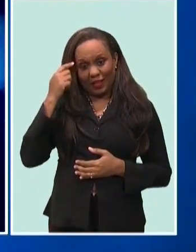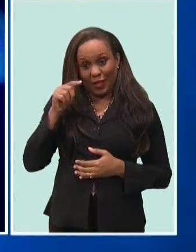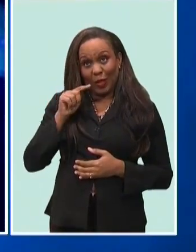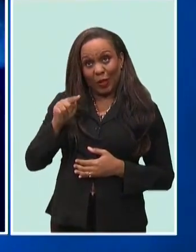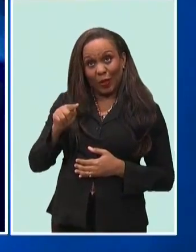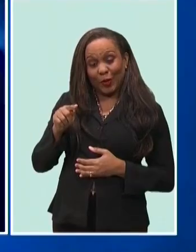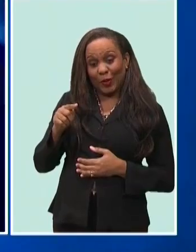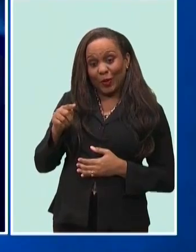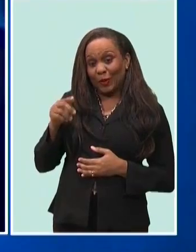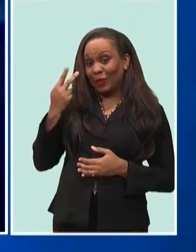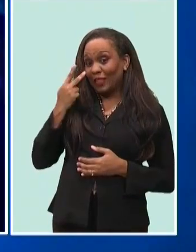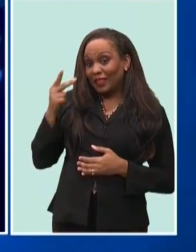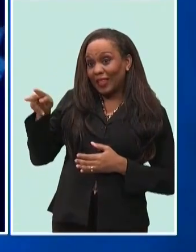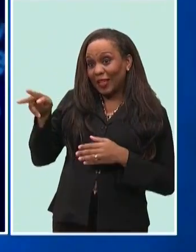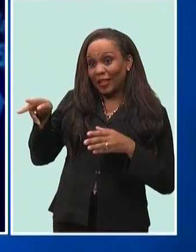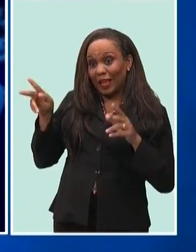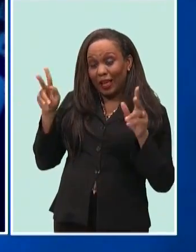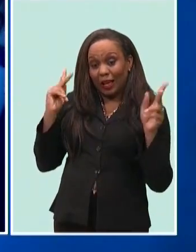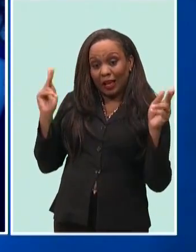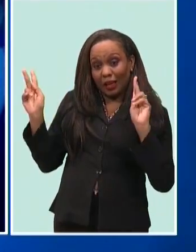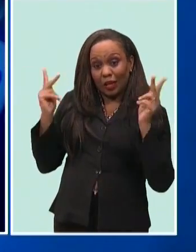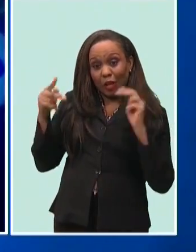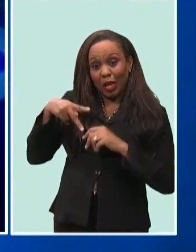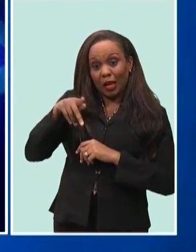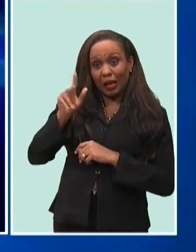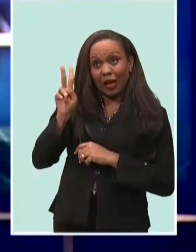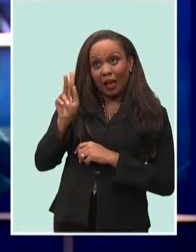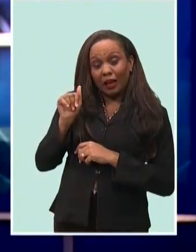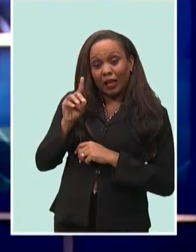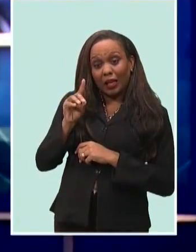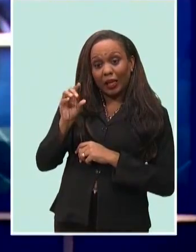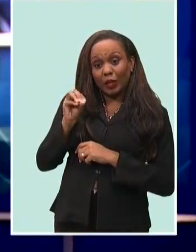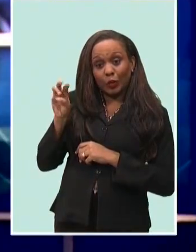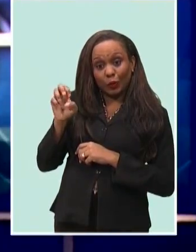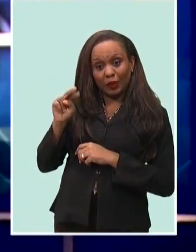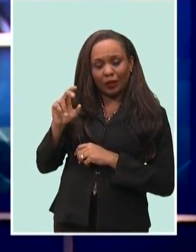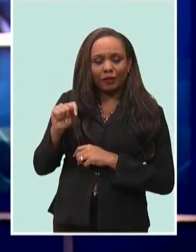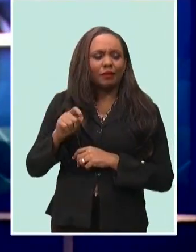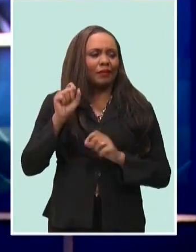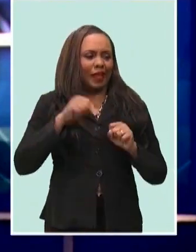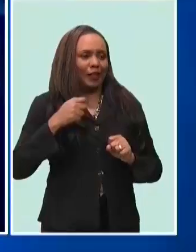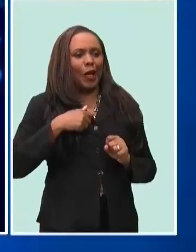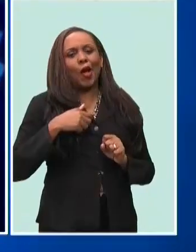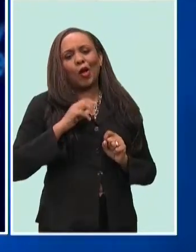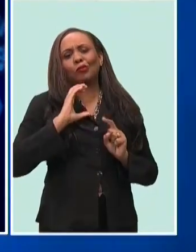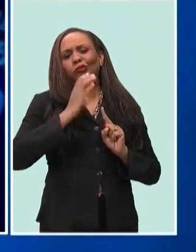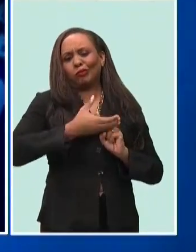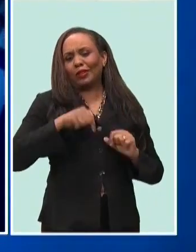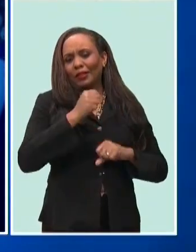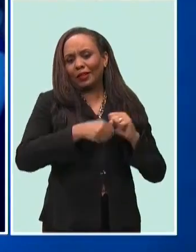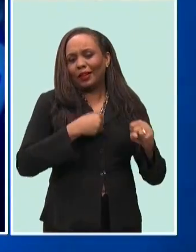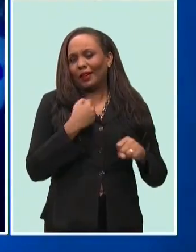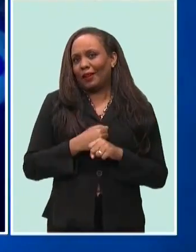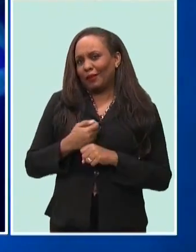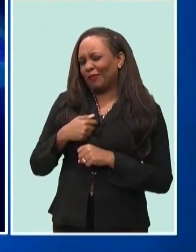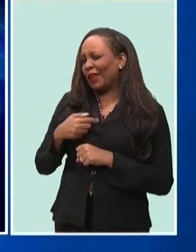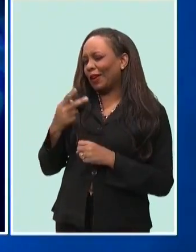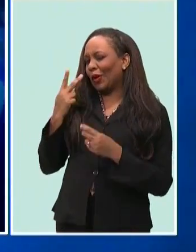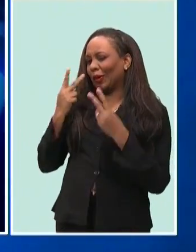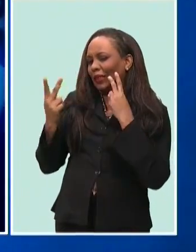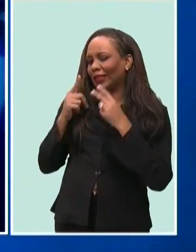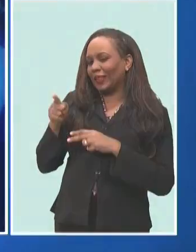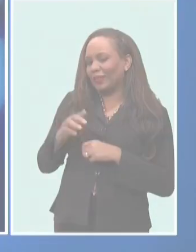the road for Kadooment? I'll be in a costume this year. I promise you. I certainly look forward to it. I'm going to hold you to that, and I know our listeners are too. Thank